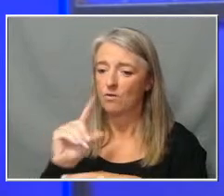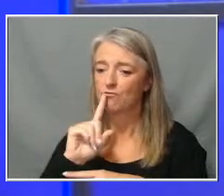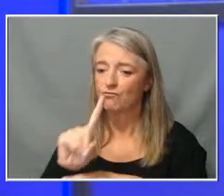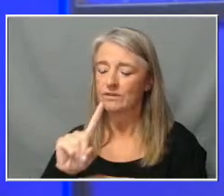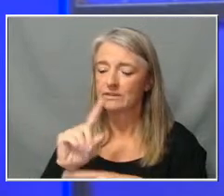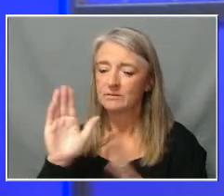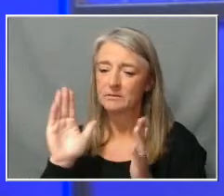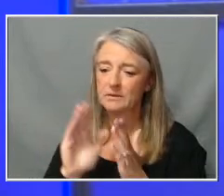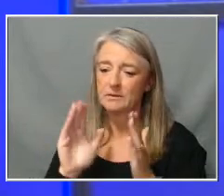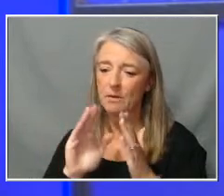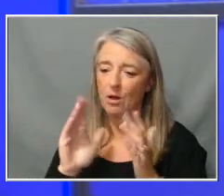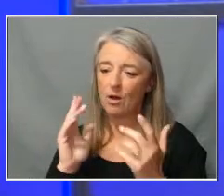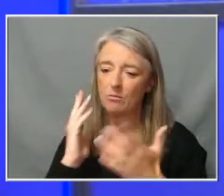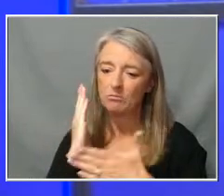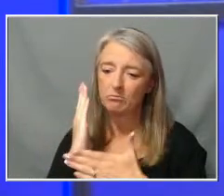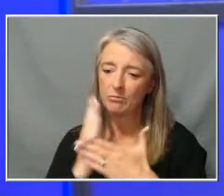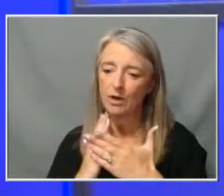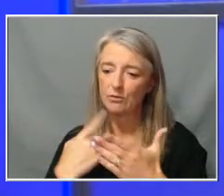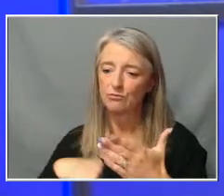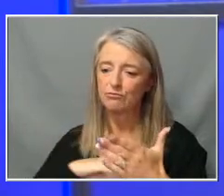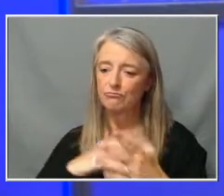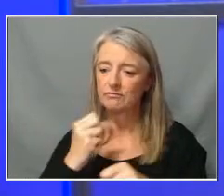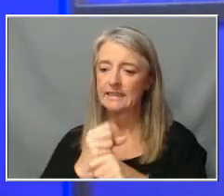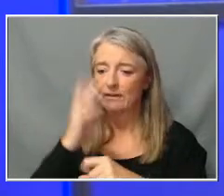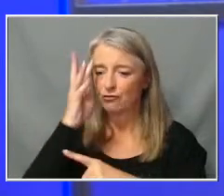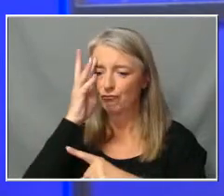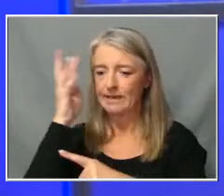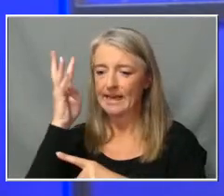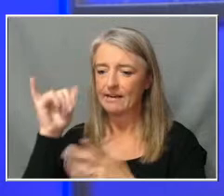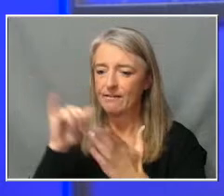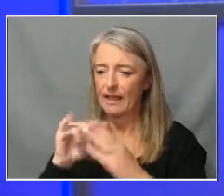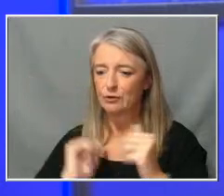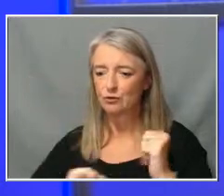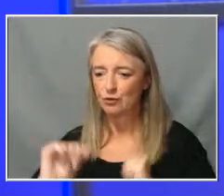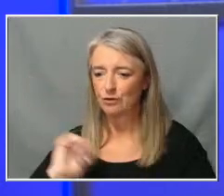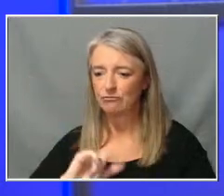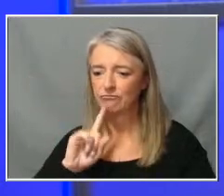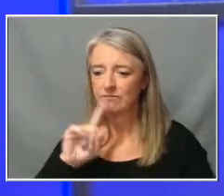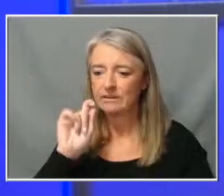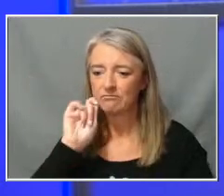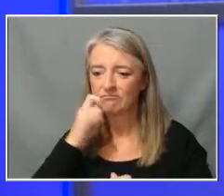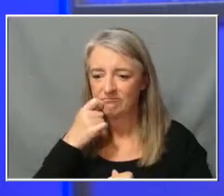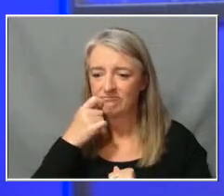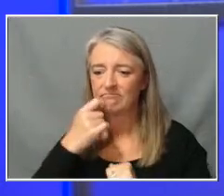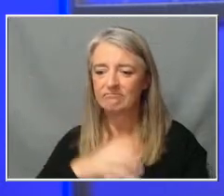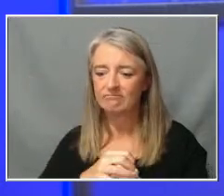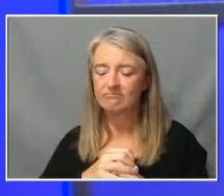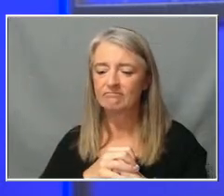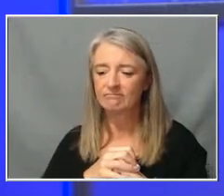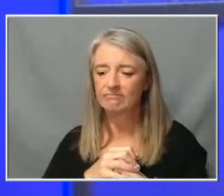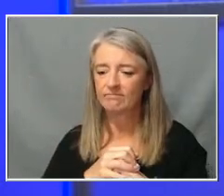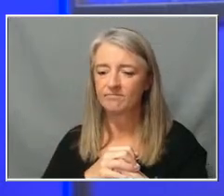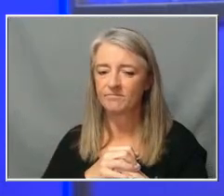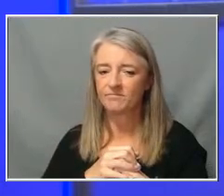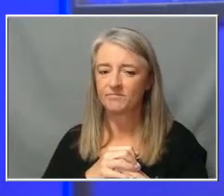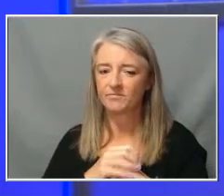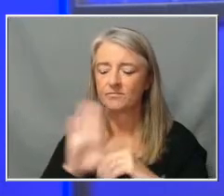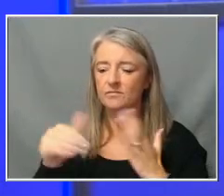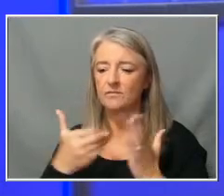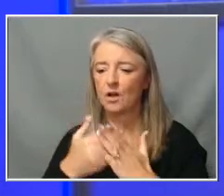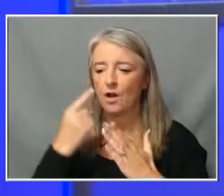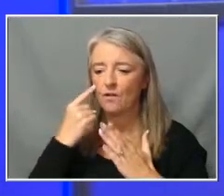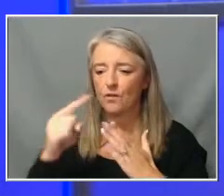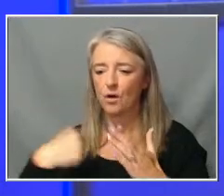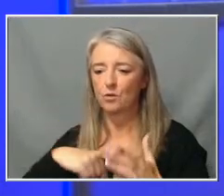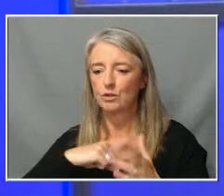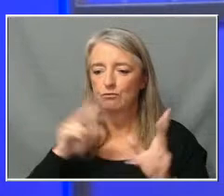small tidbit of everything you get from the creativeness of that show. So yeah, it's very great. good cause, and it all goes for what we've heard,